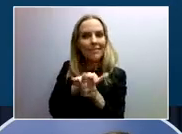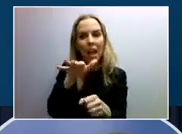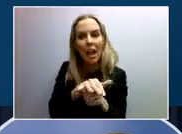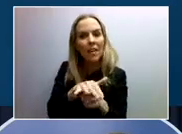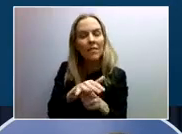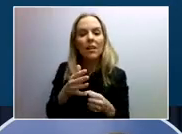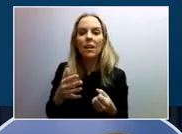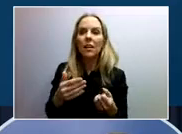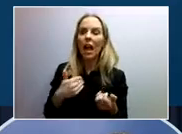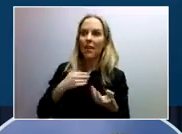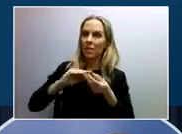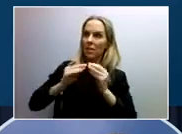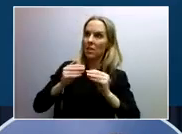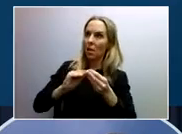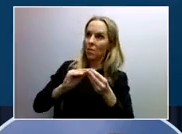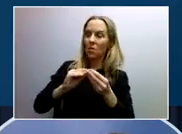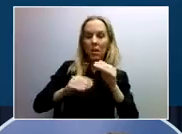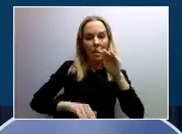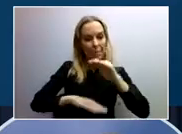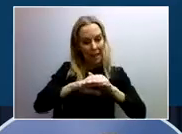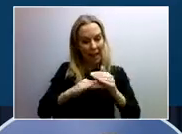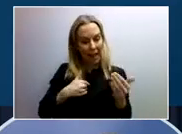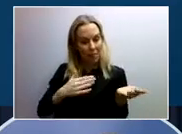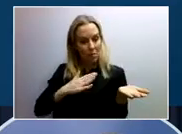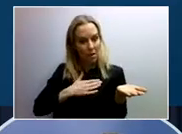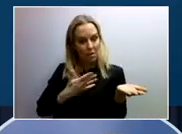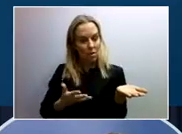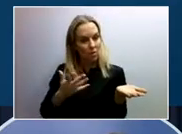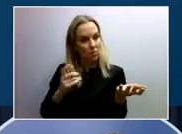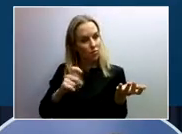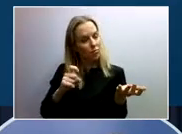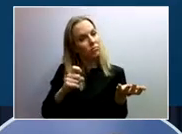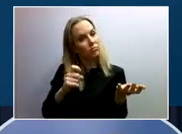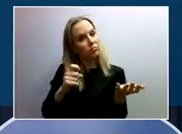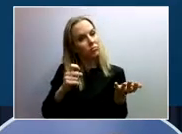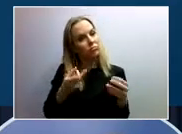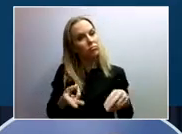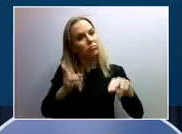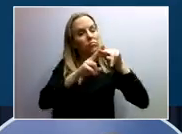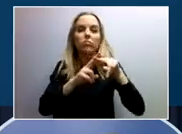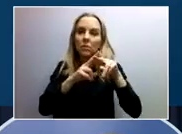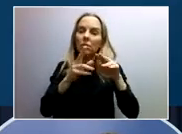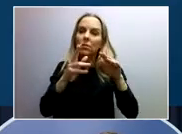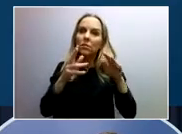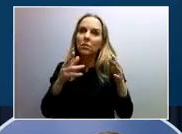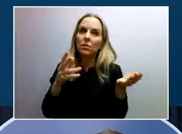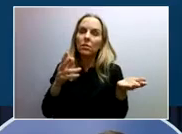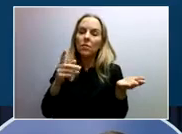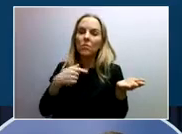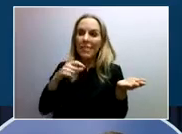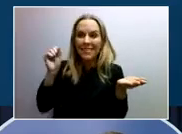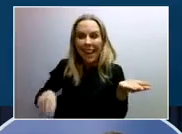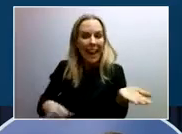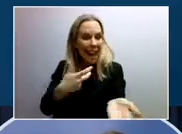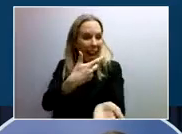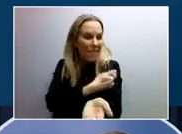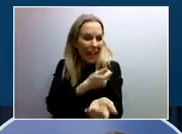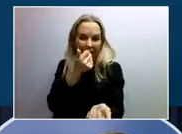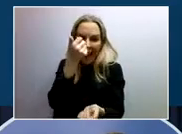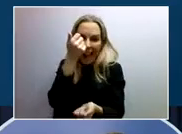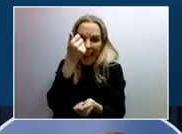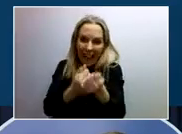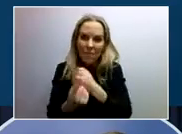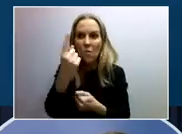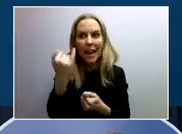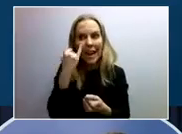we have the willingness, is even greater to the extent where we could vaccinate almost everyone else if they